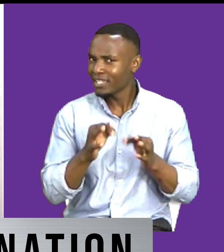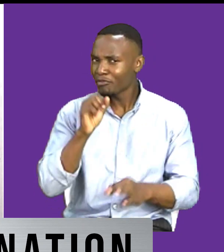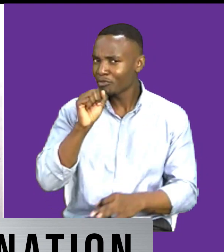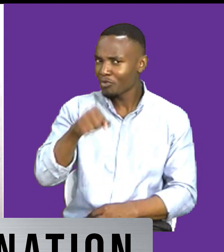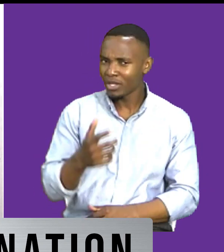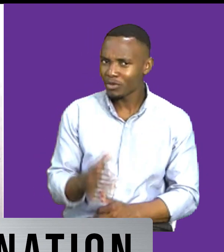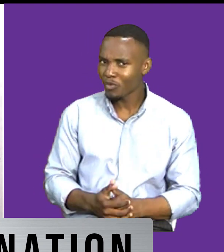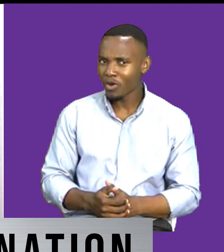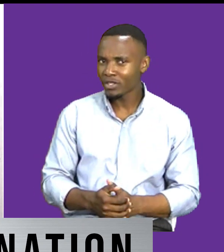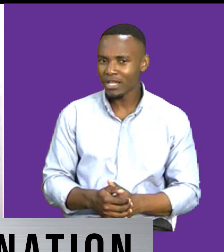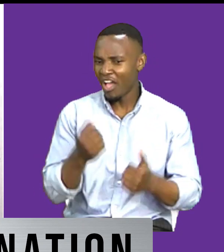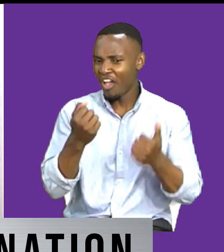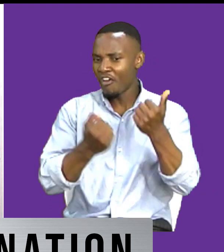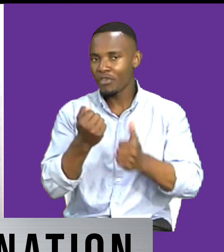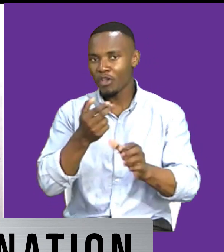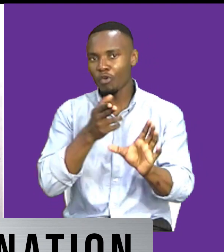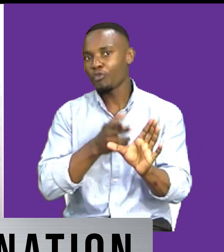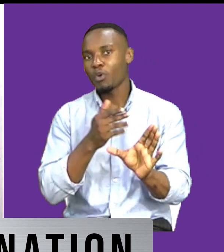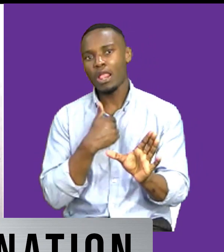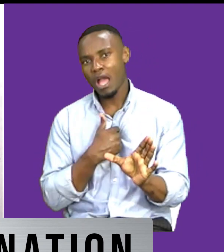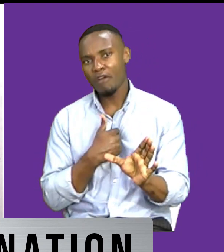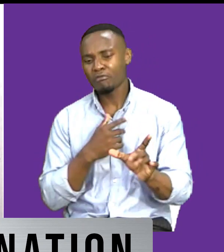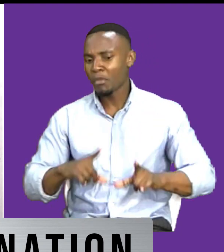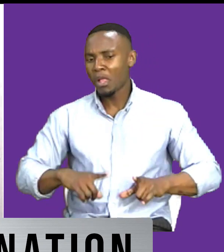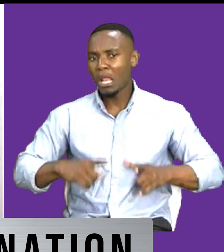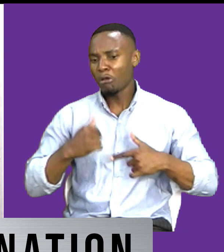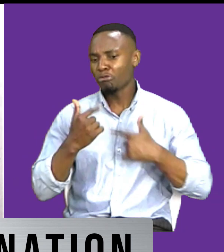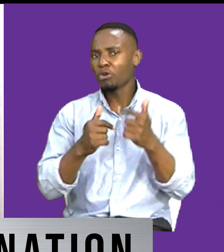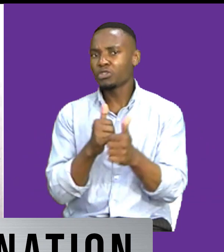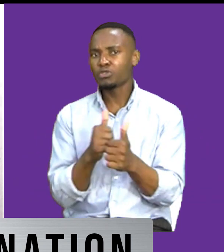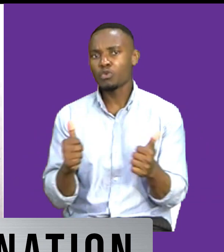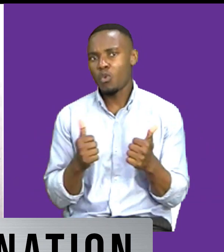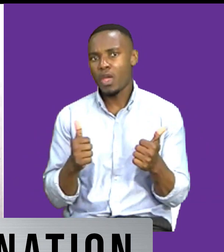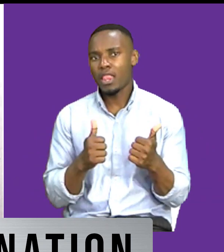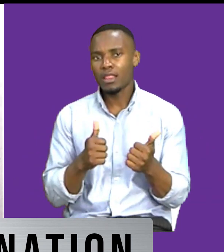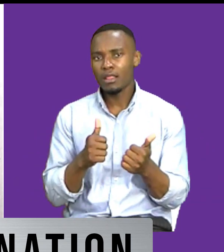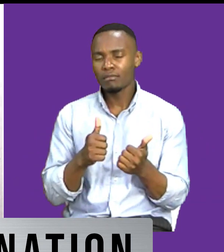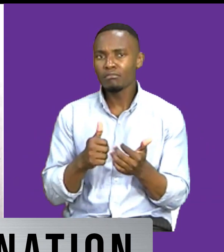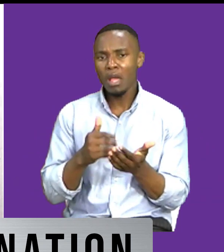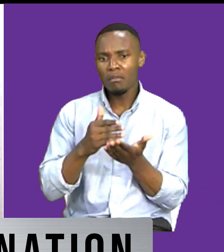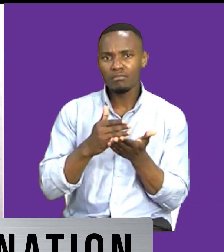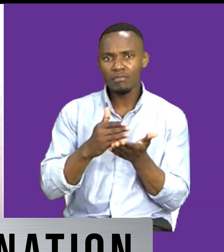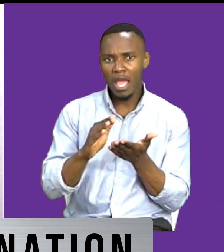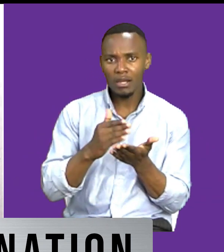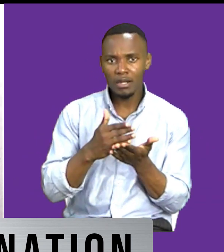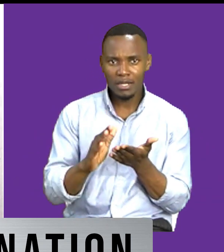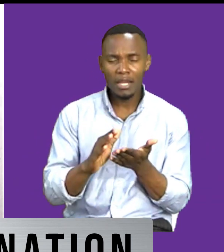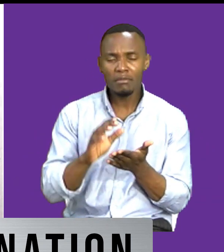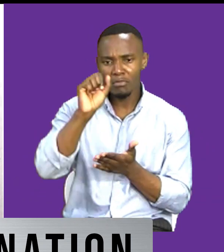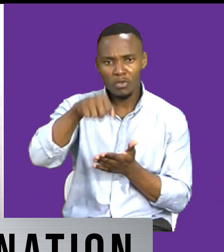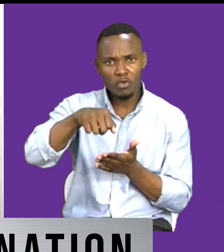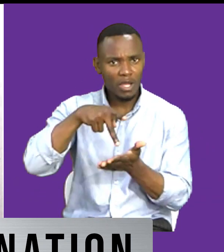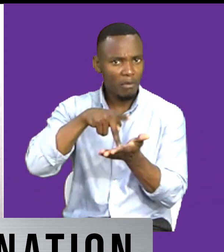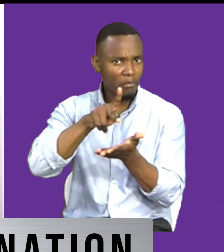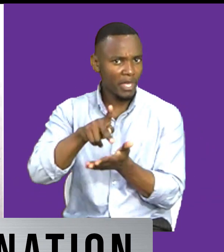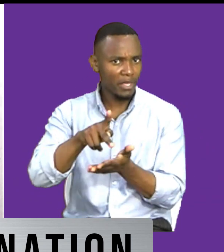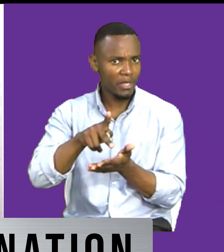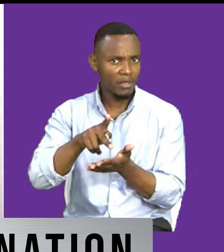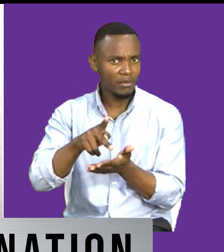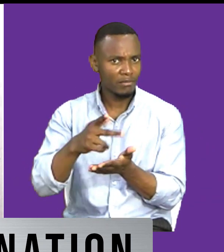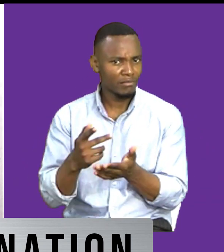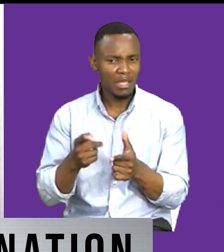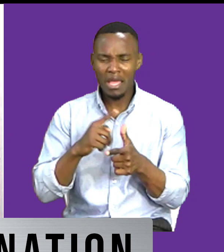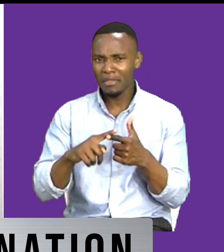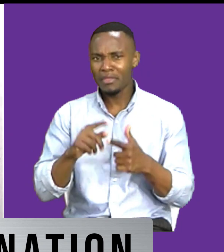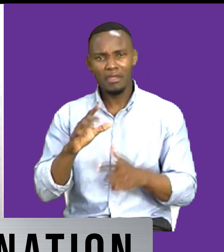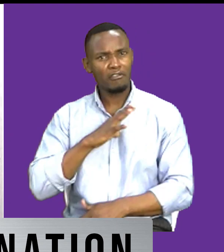your car, you can live a decent life, you can pay your rent, you can continue going to work, there is job work for you,